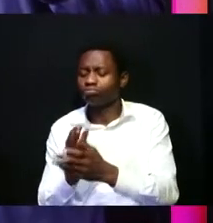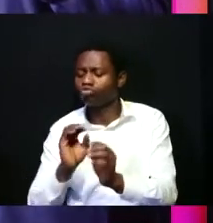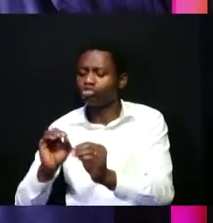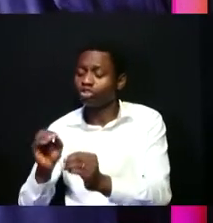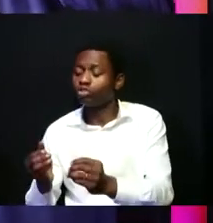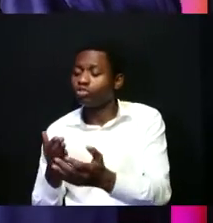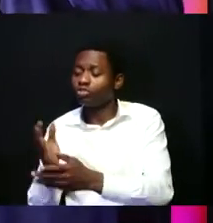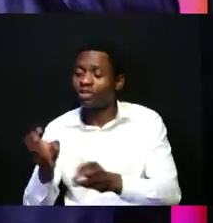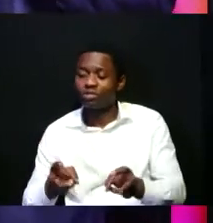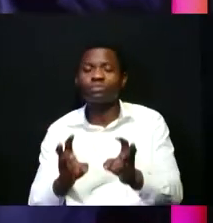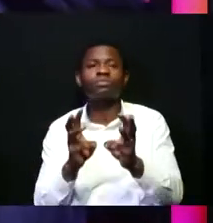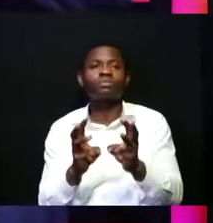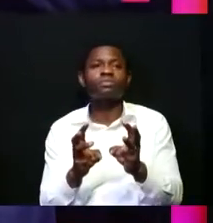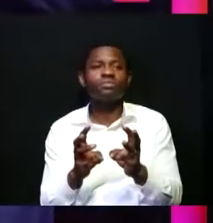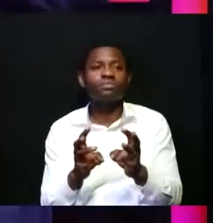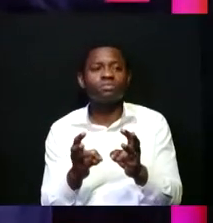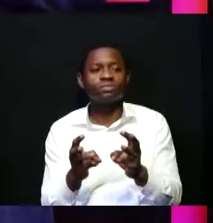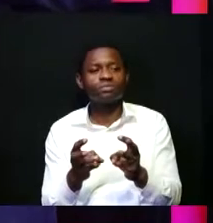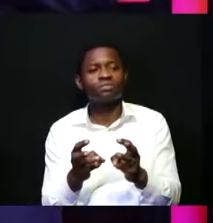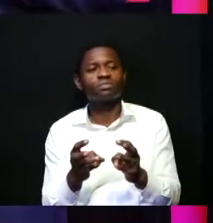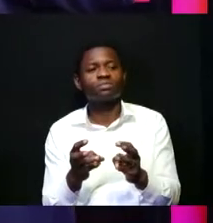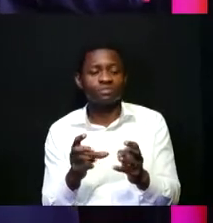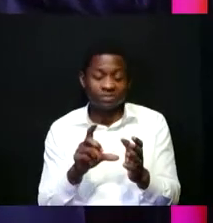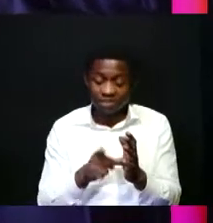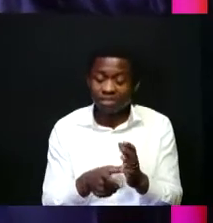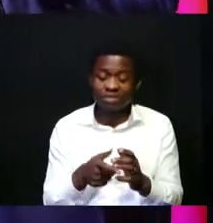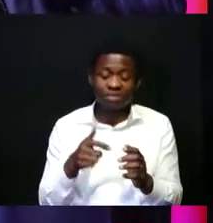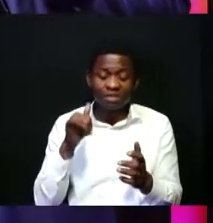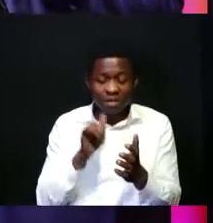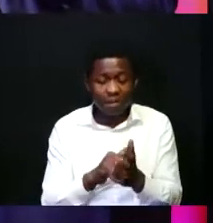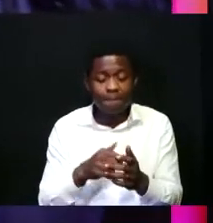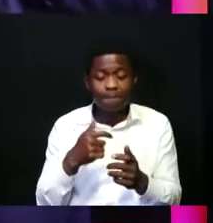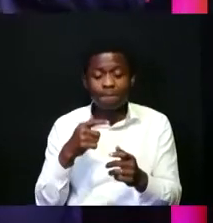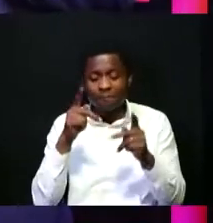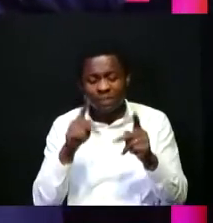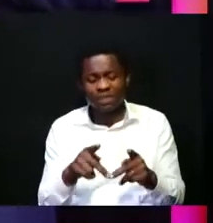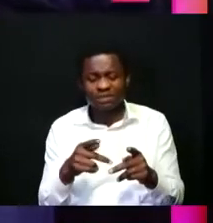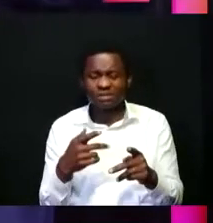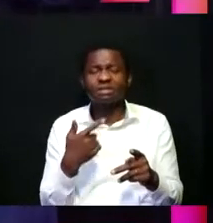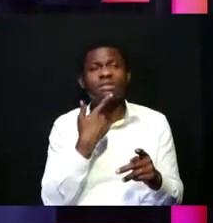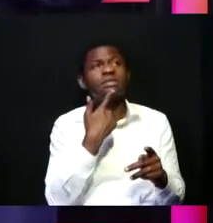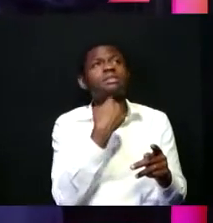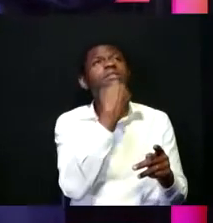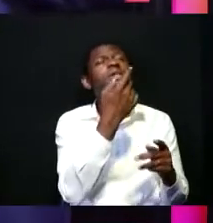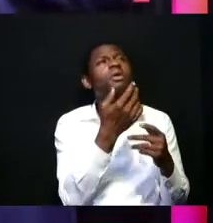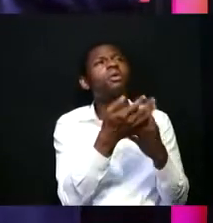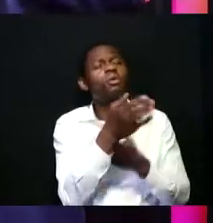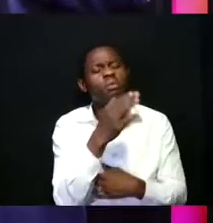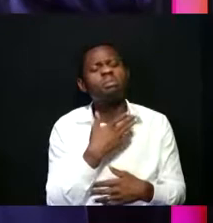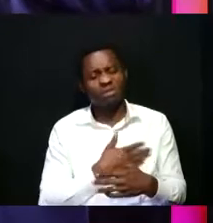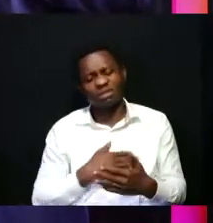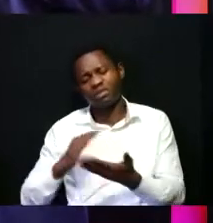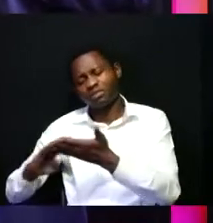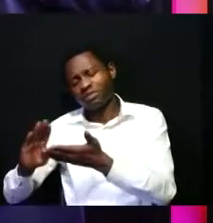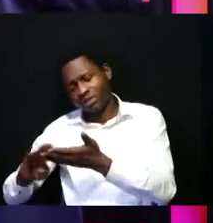upright. And he is gracious to that person and says to God, spare them from going down to the pit.